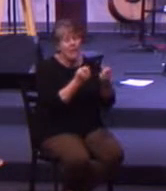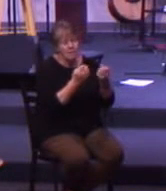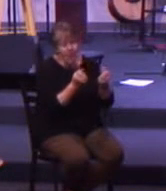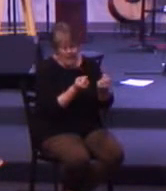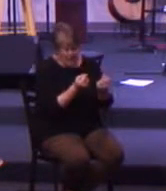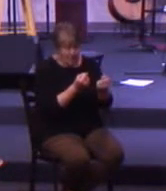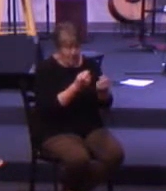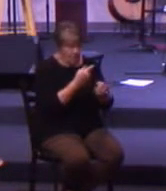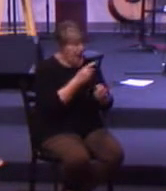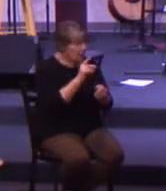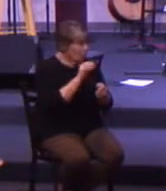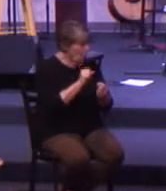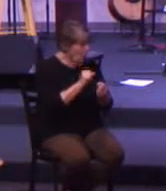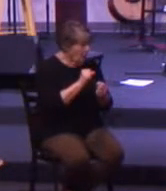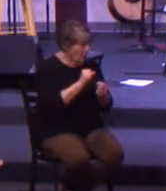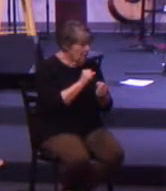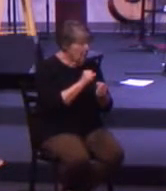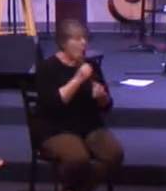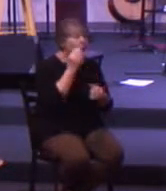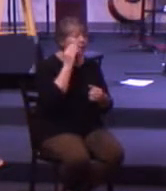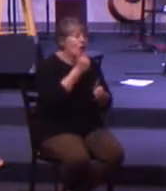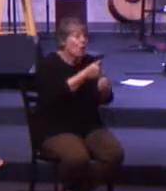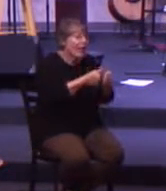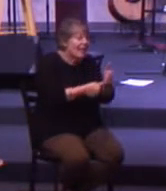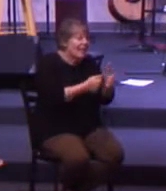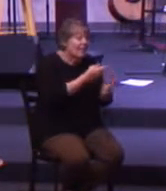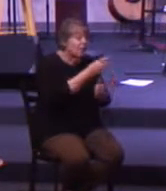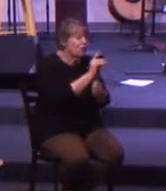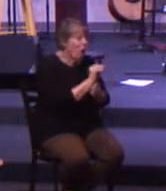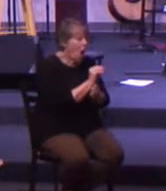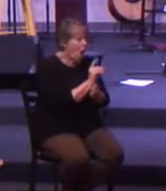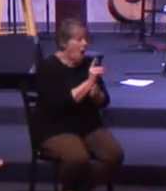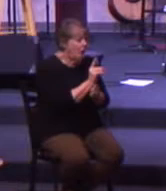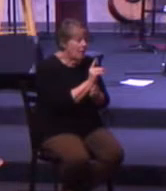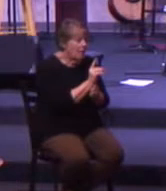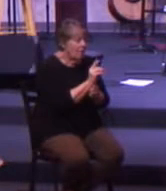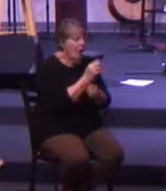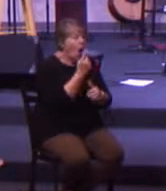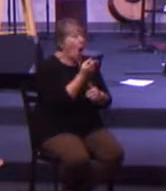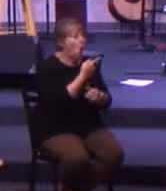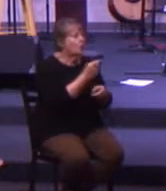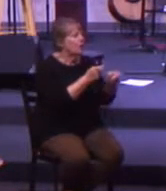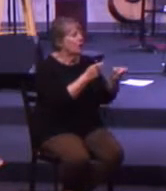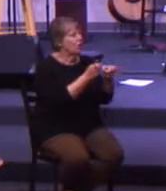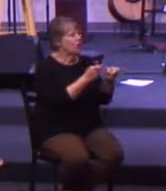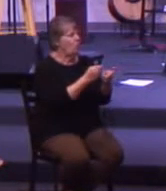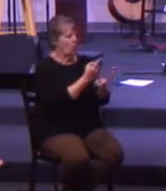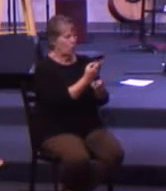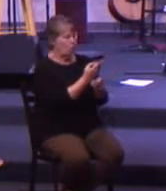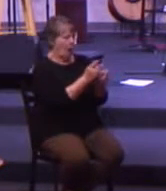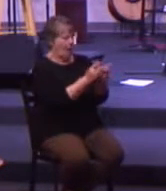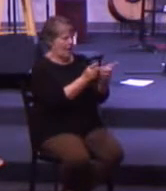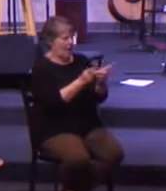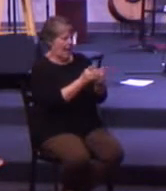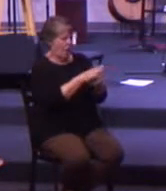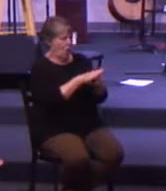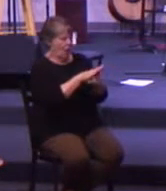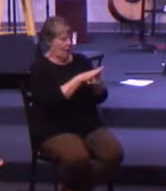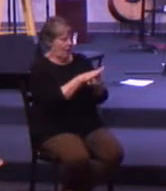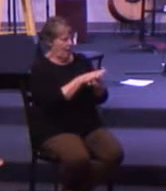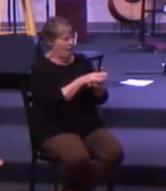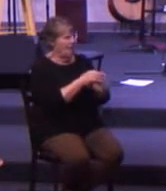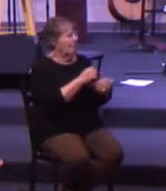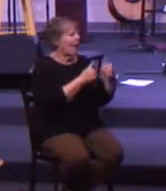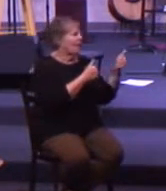many gods. We know that each god actually only had dominion over one like area of life. This was the god of